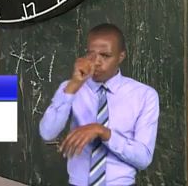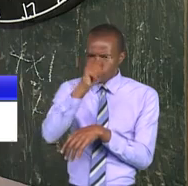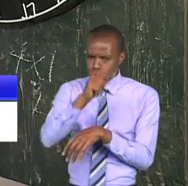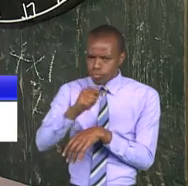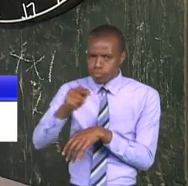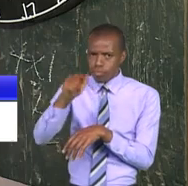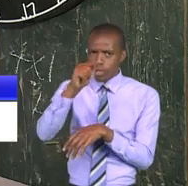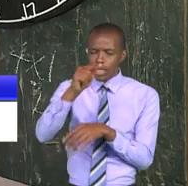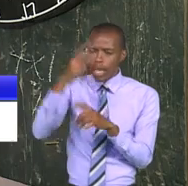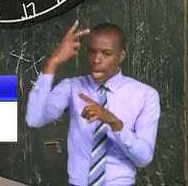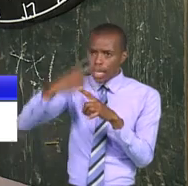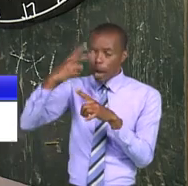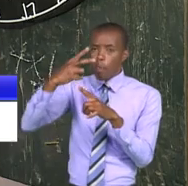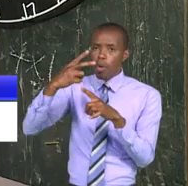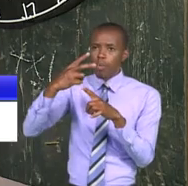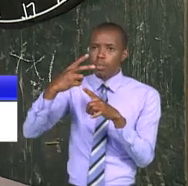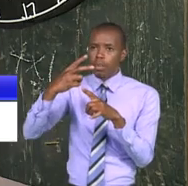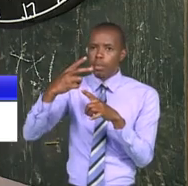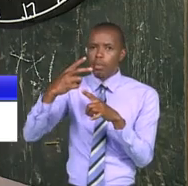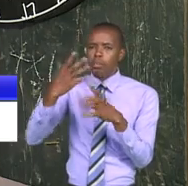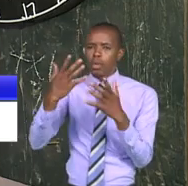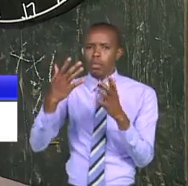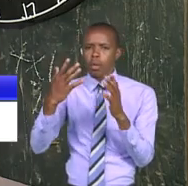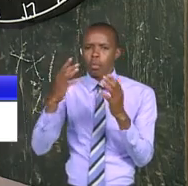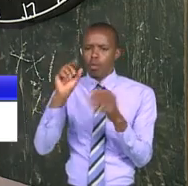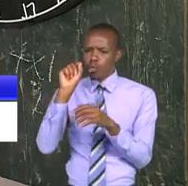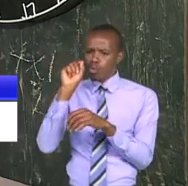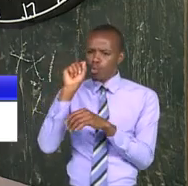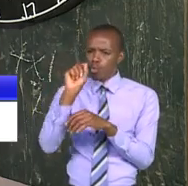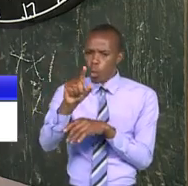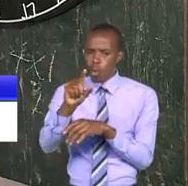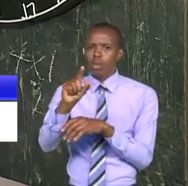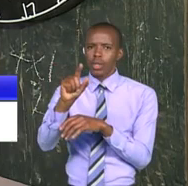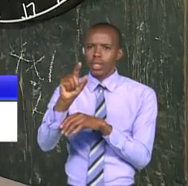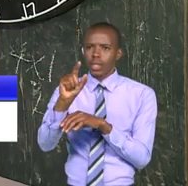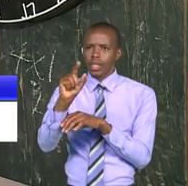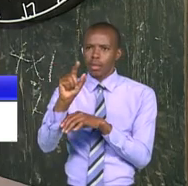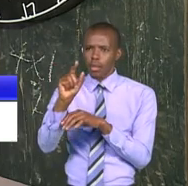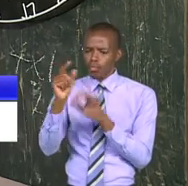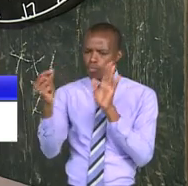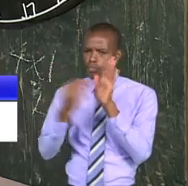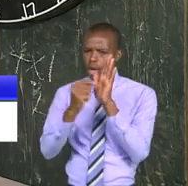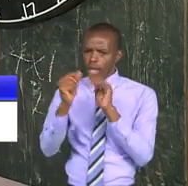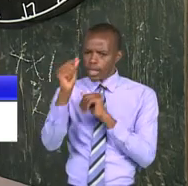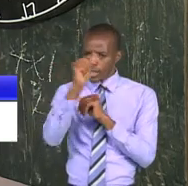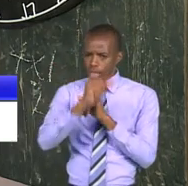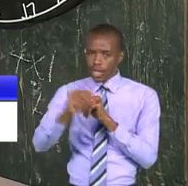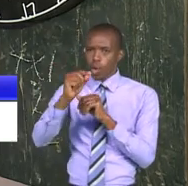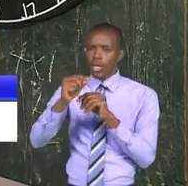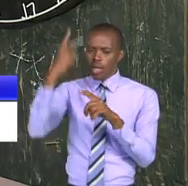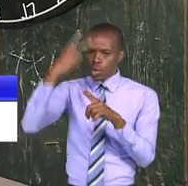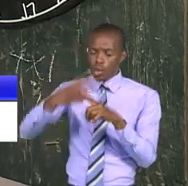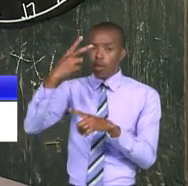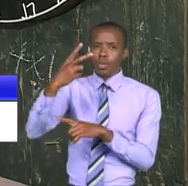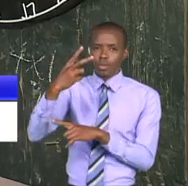is triple of it. If you hit anywhere in the midst of this, that is the triple of the number